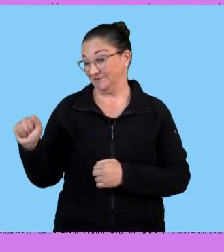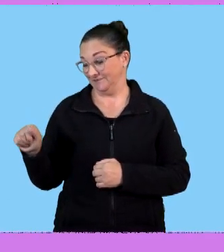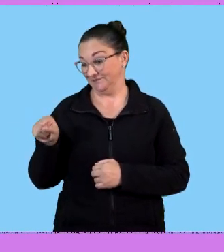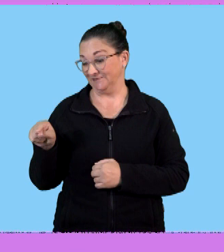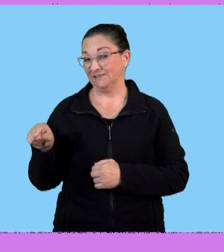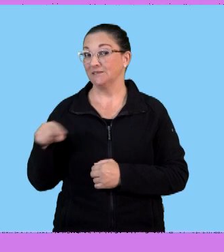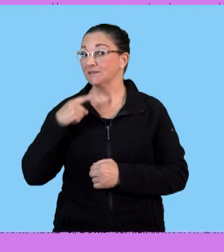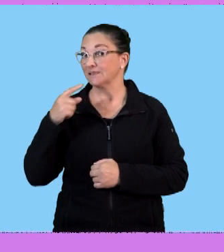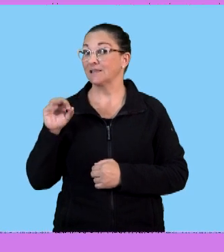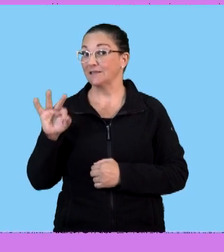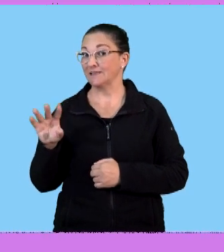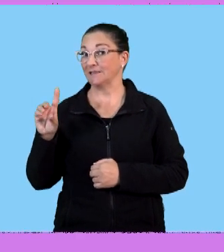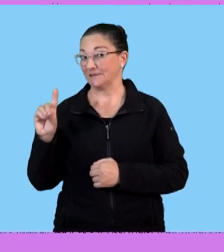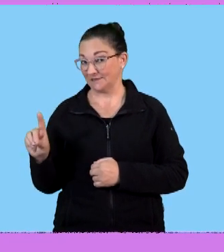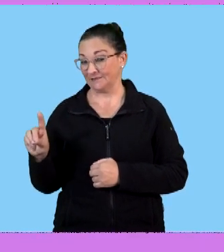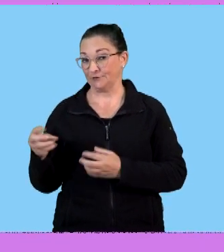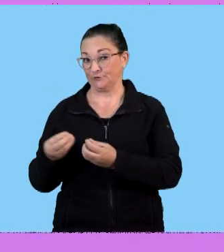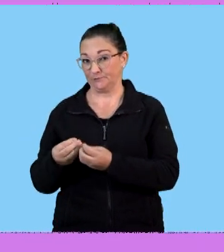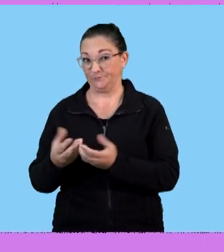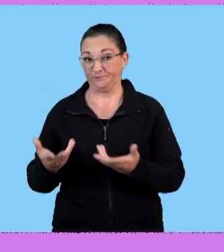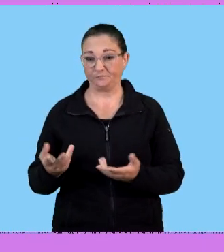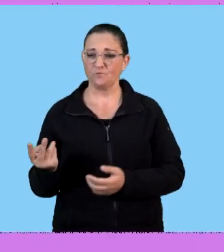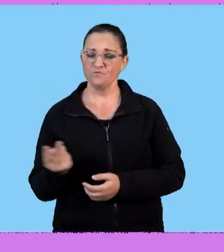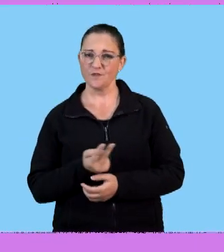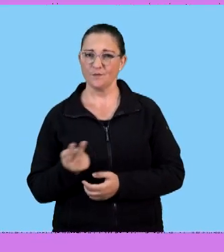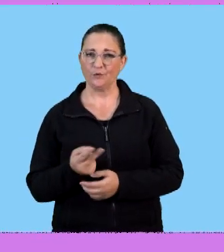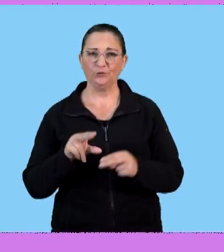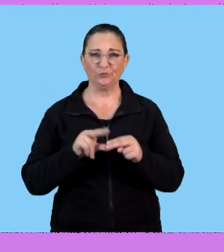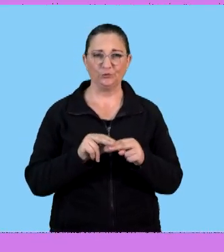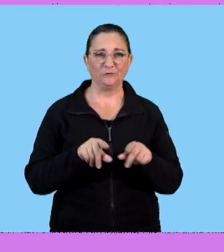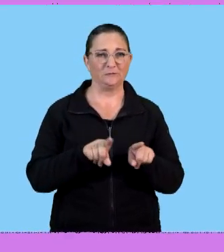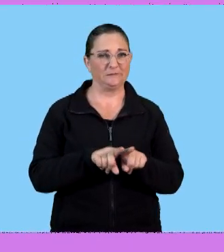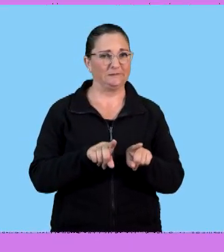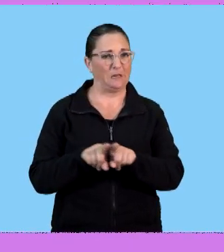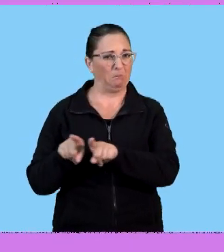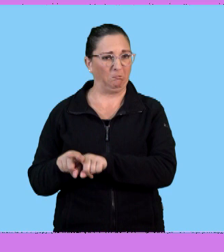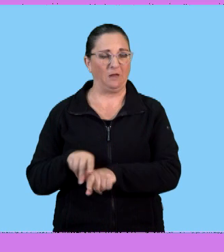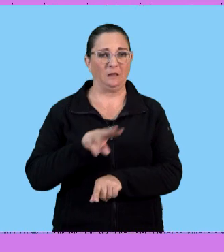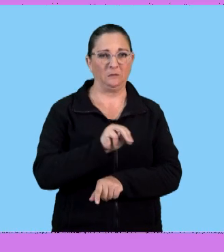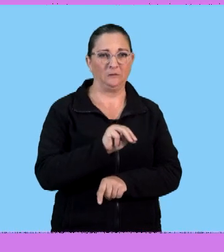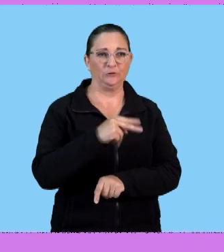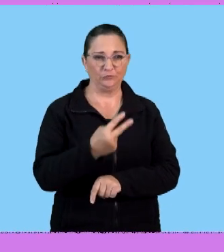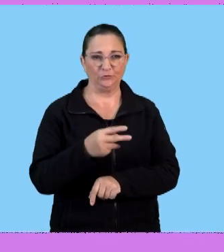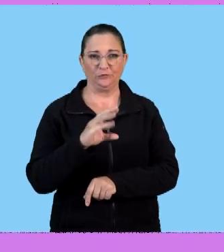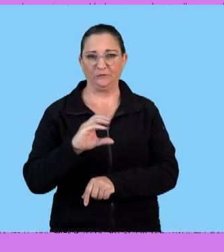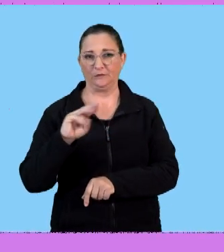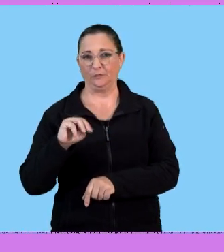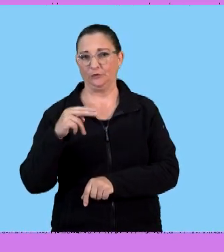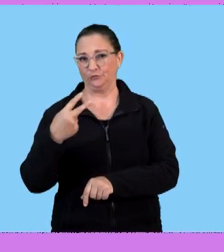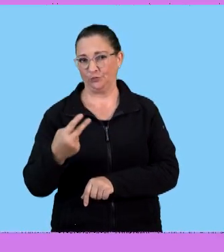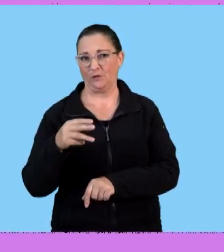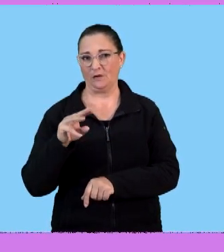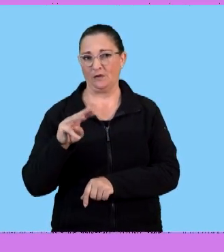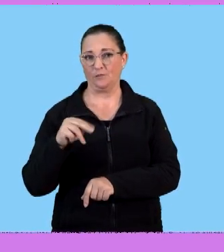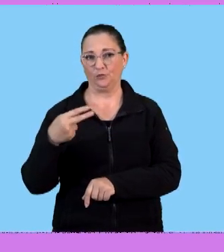surface area, we work with a three-dimensional object. For both, the unit remain millimeters squared, squared